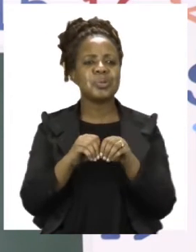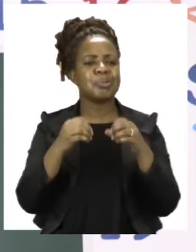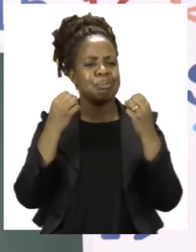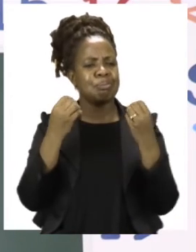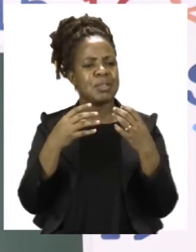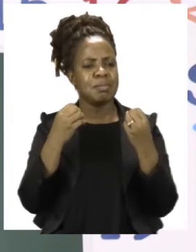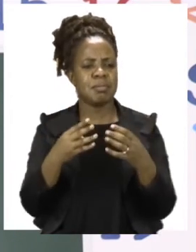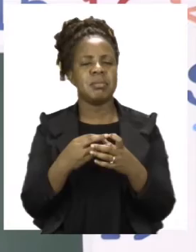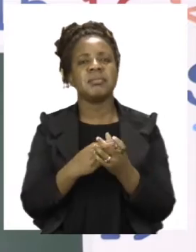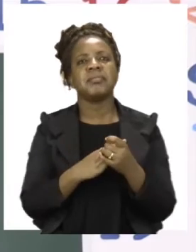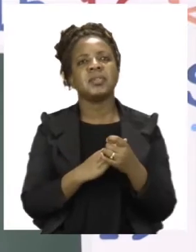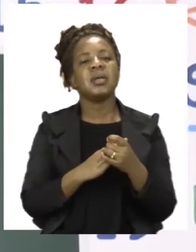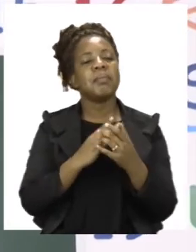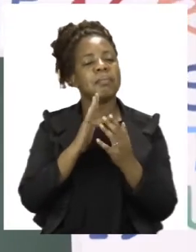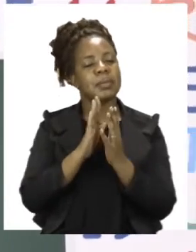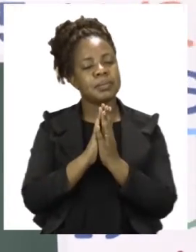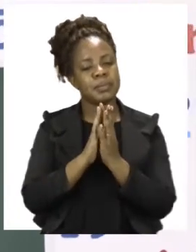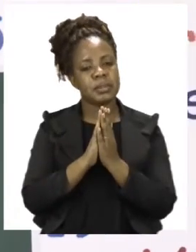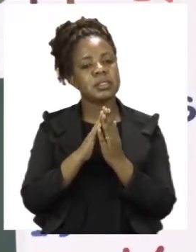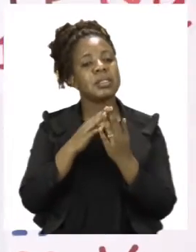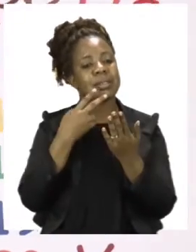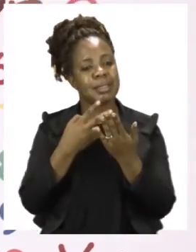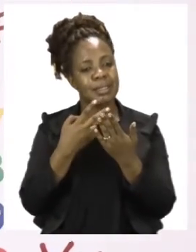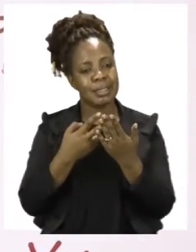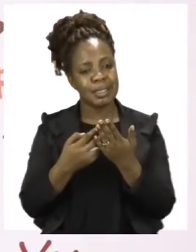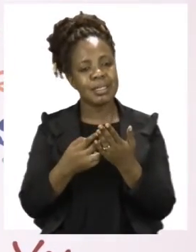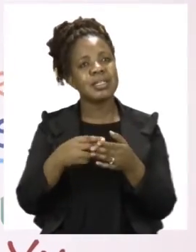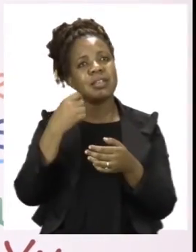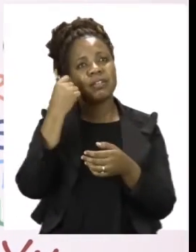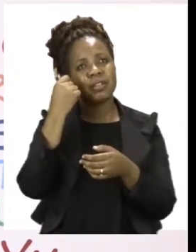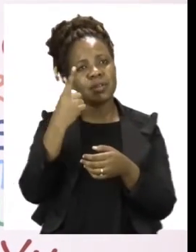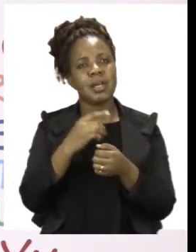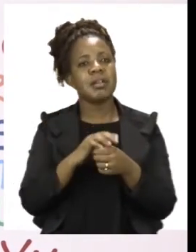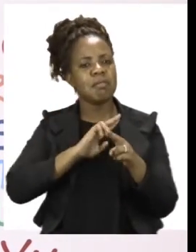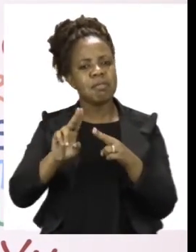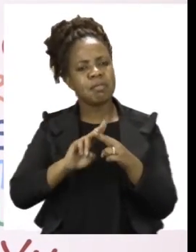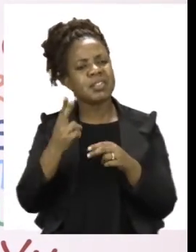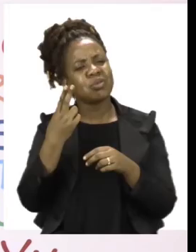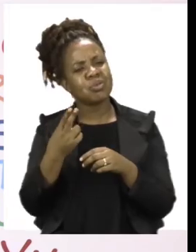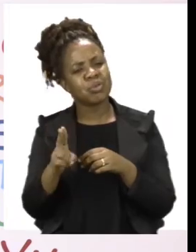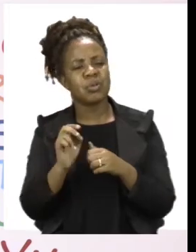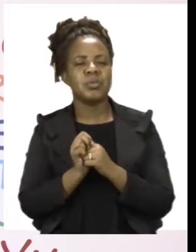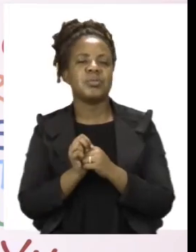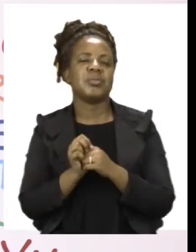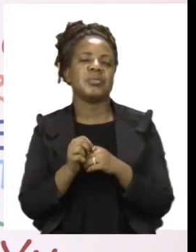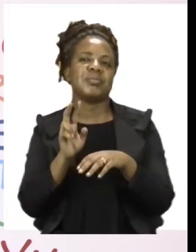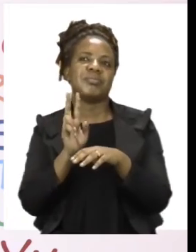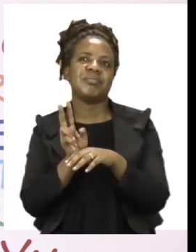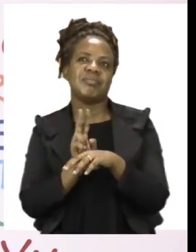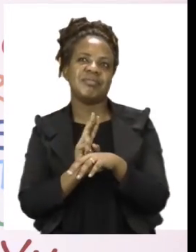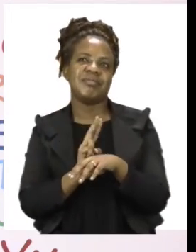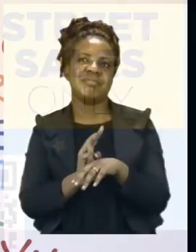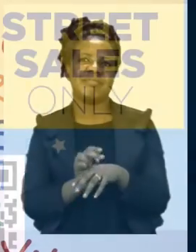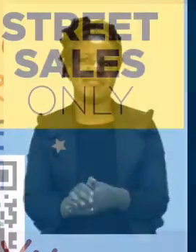and understand. Take your time with both exercises, boys and girls, and I will see you soon after